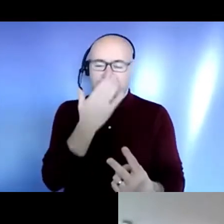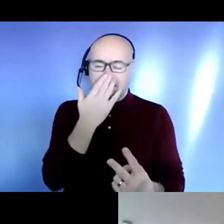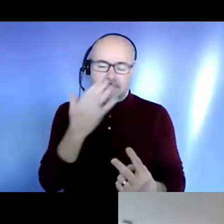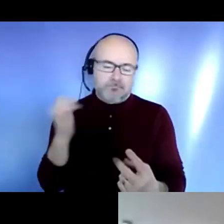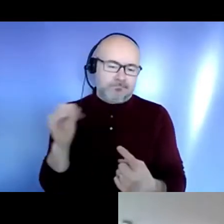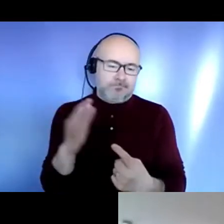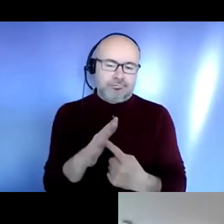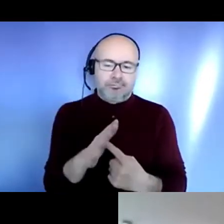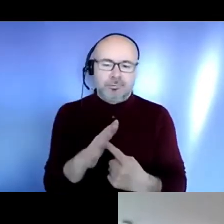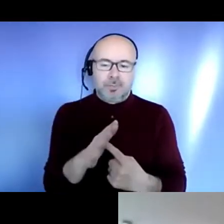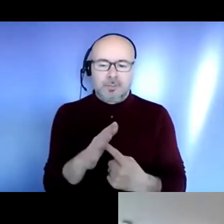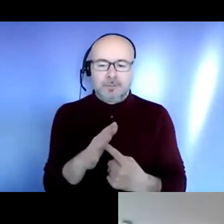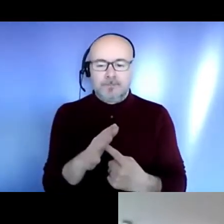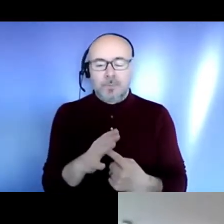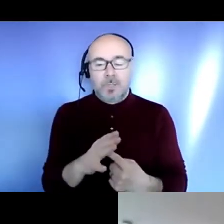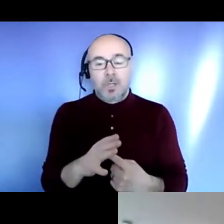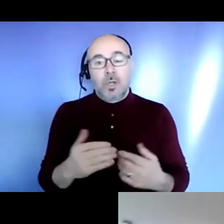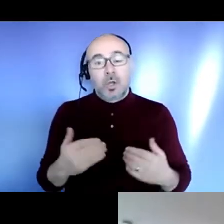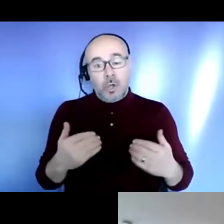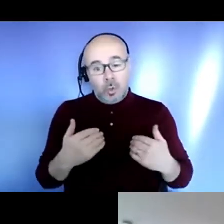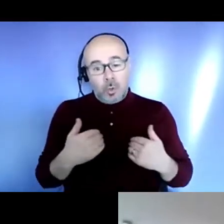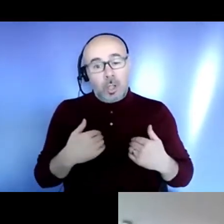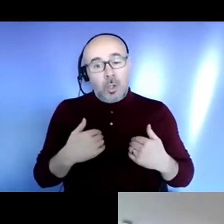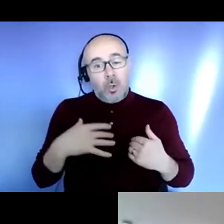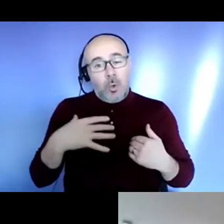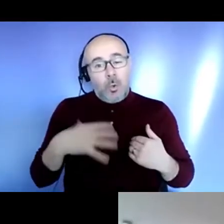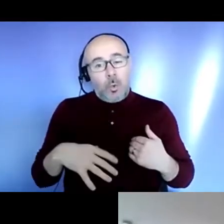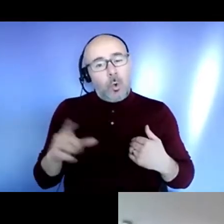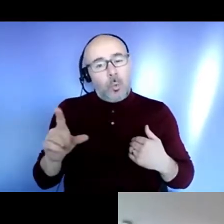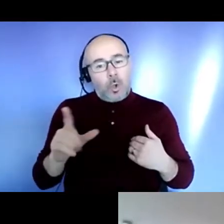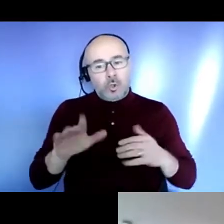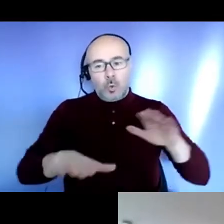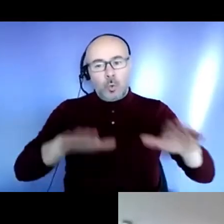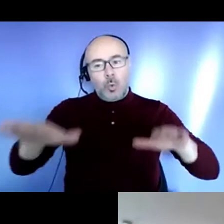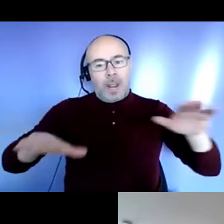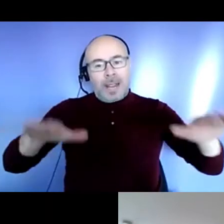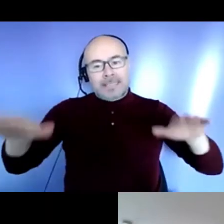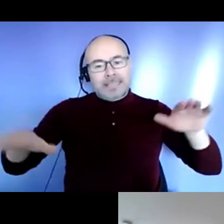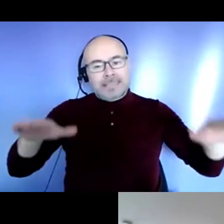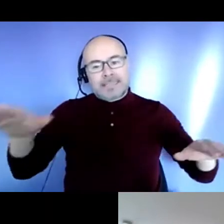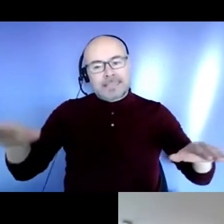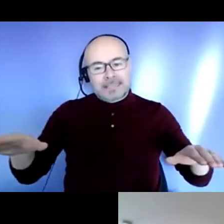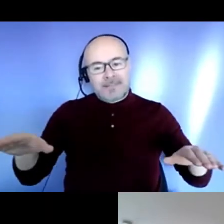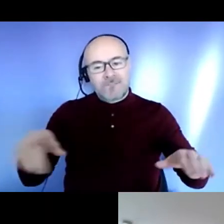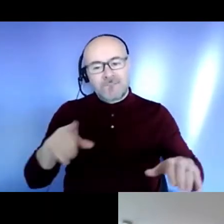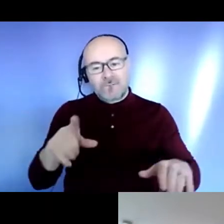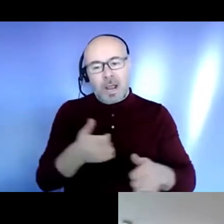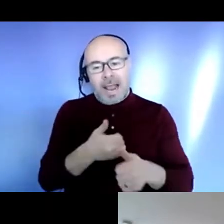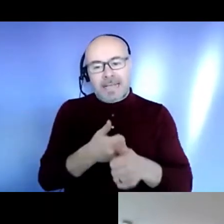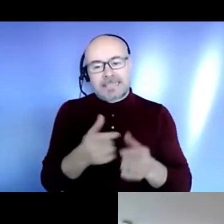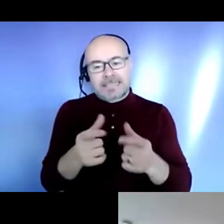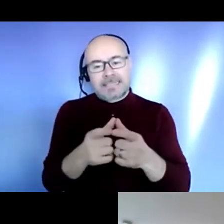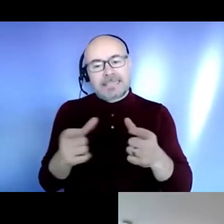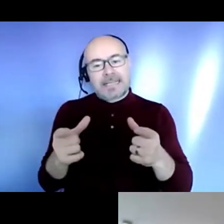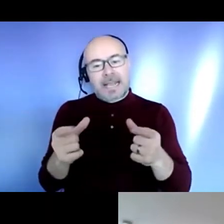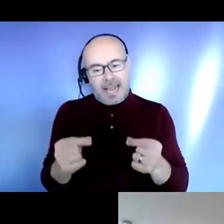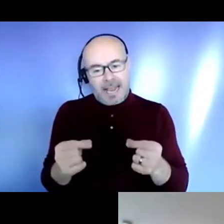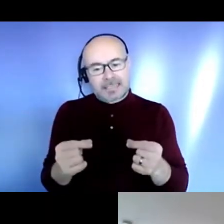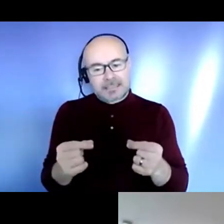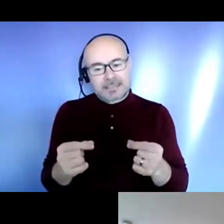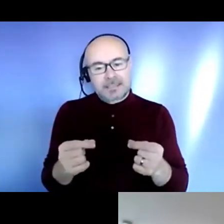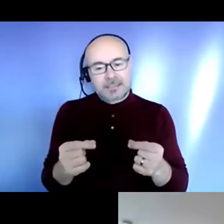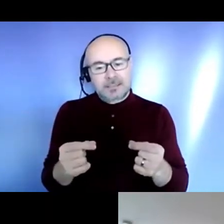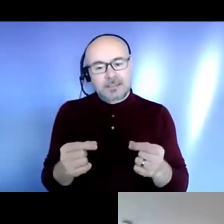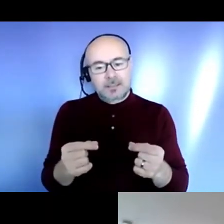As part of our role, we want to raise awareness of assistance cards, particularly but not exclusively the Thistle Assistance Card,